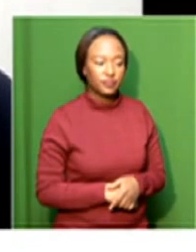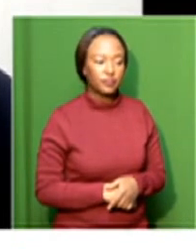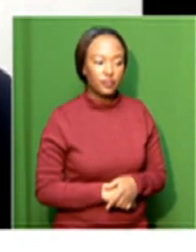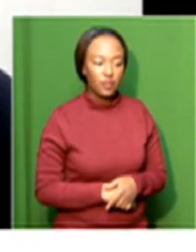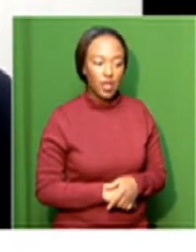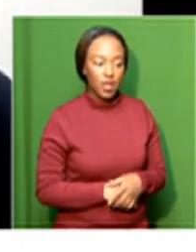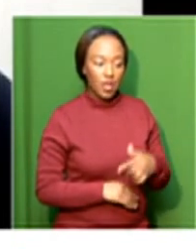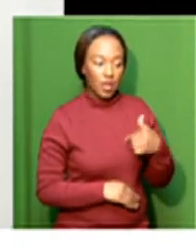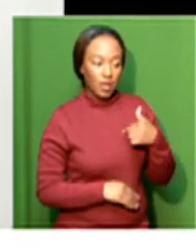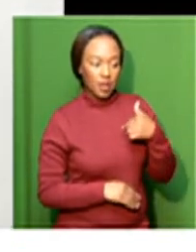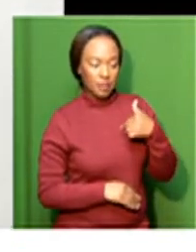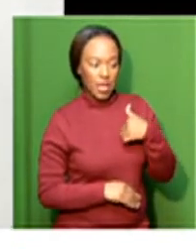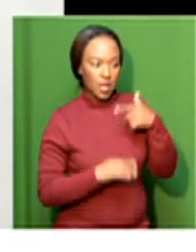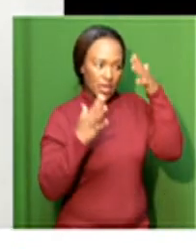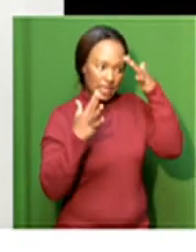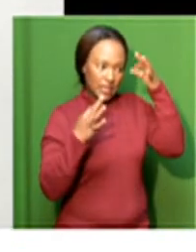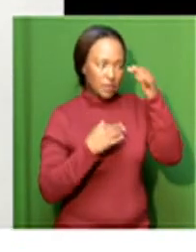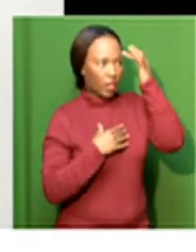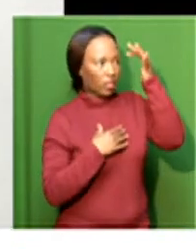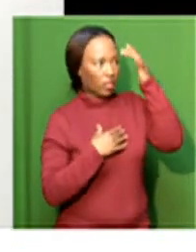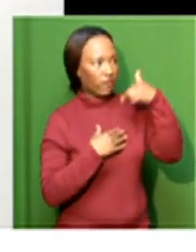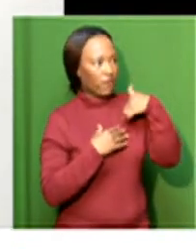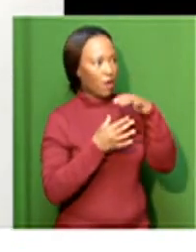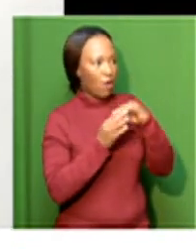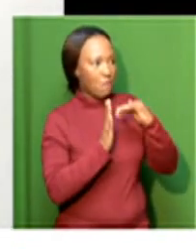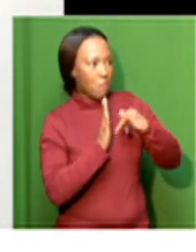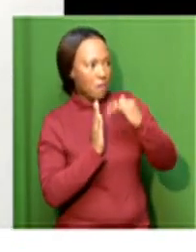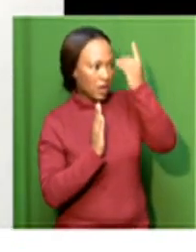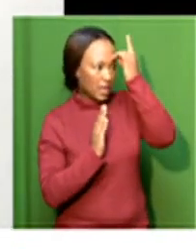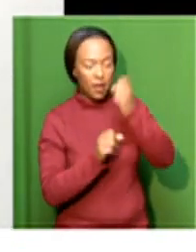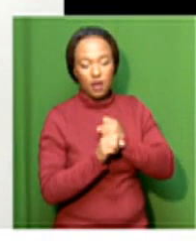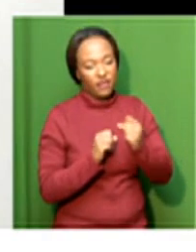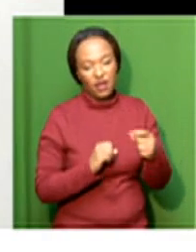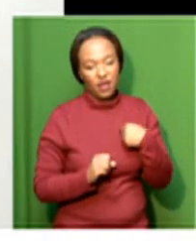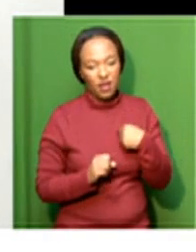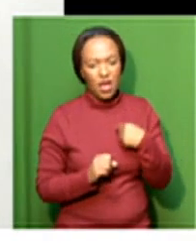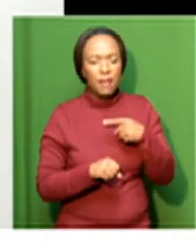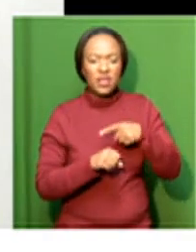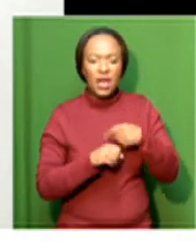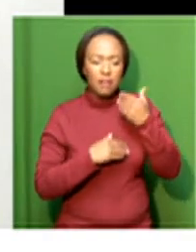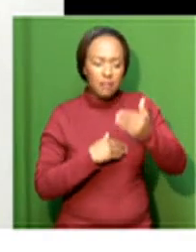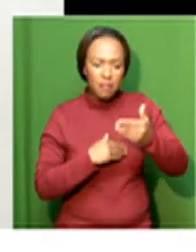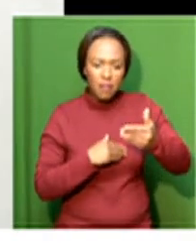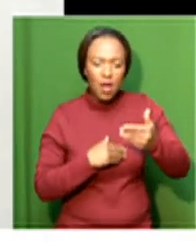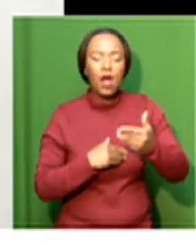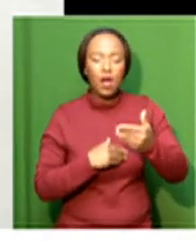a decision that I sat down and thought about, But after some time, I really felt like it assisted